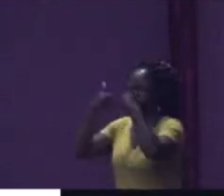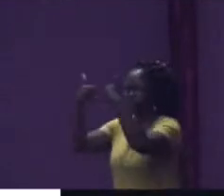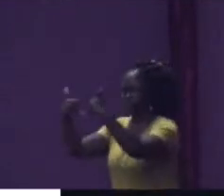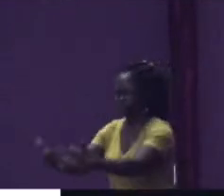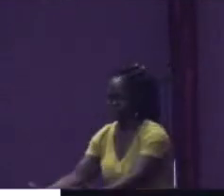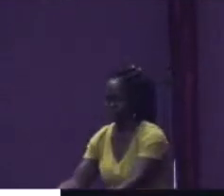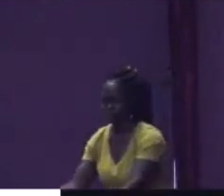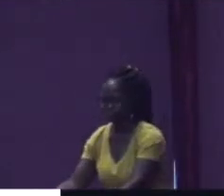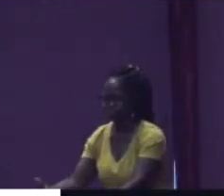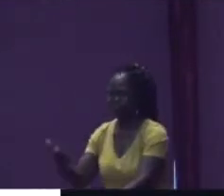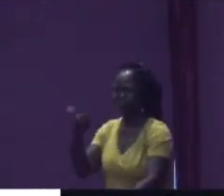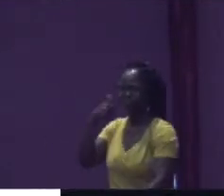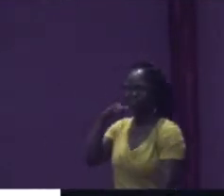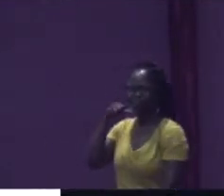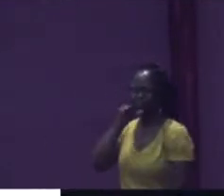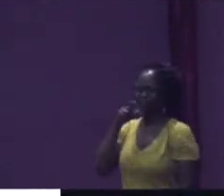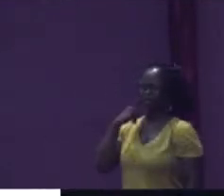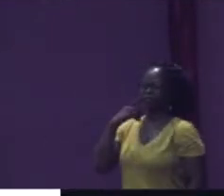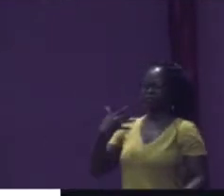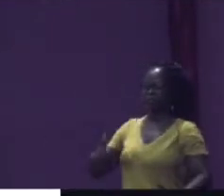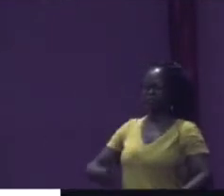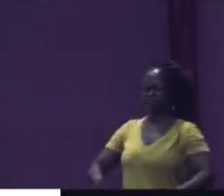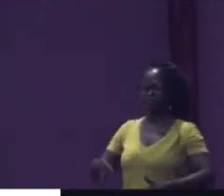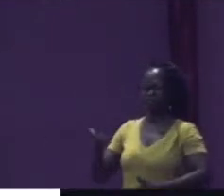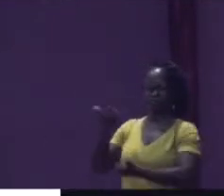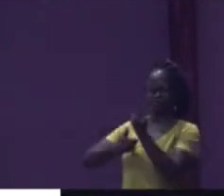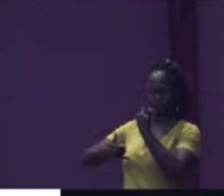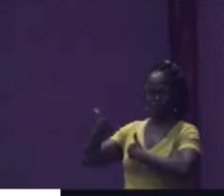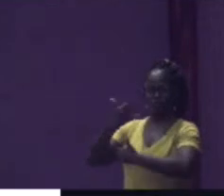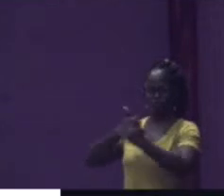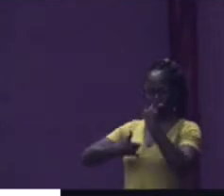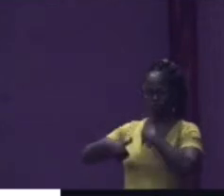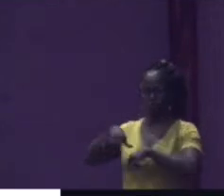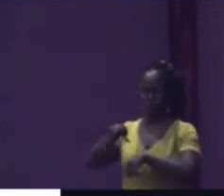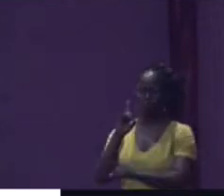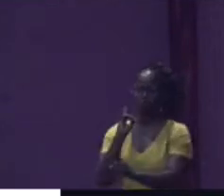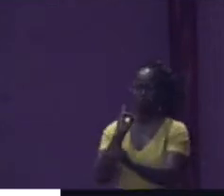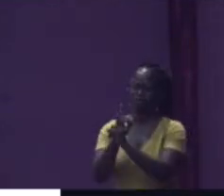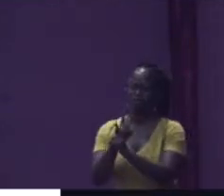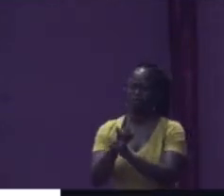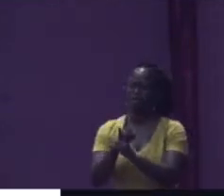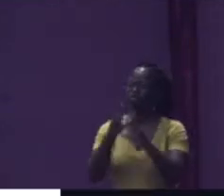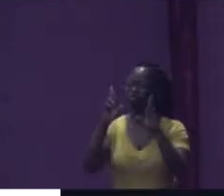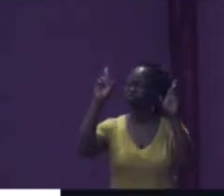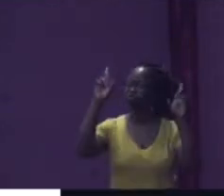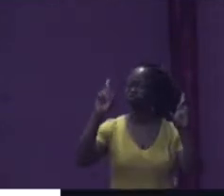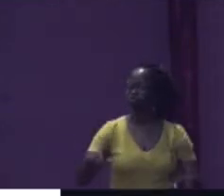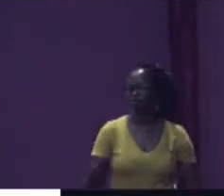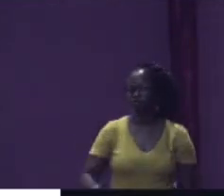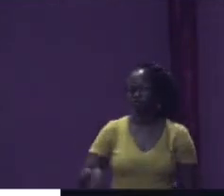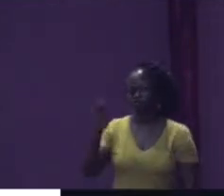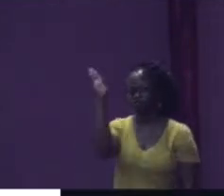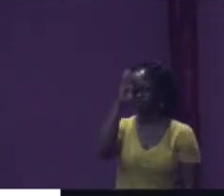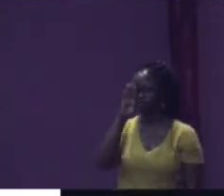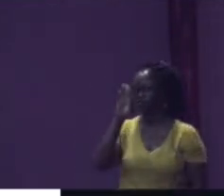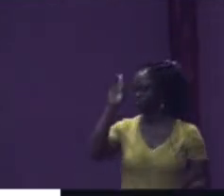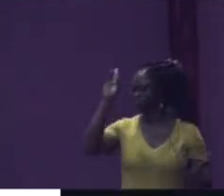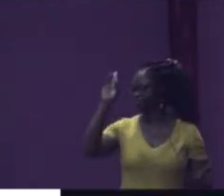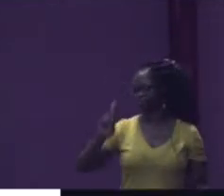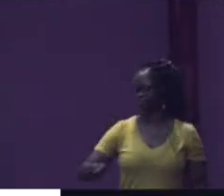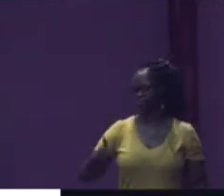In contrast to Brazil, women are petrified of the knife and the